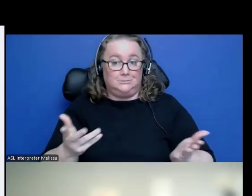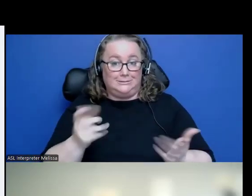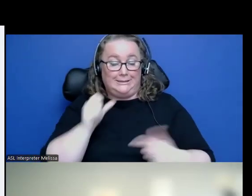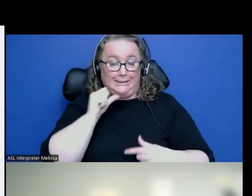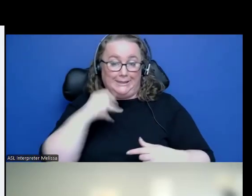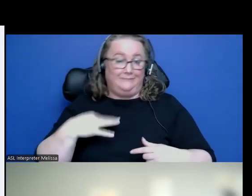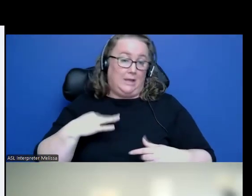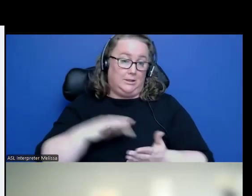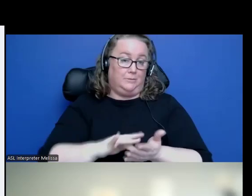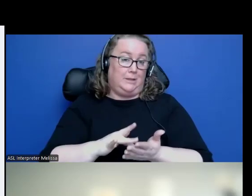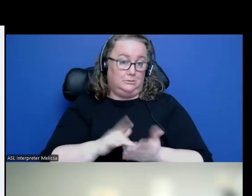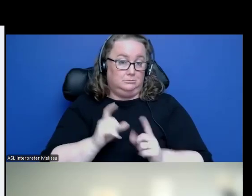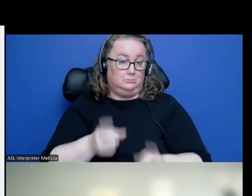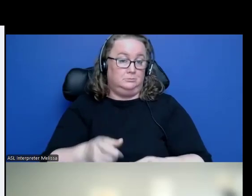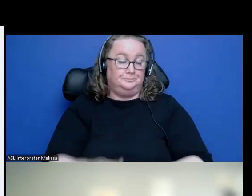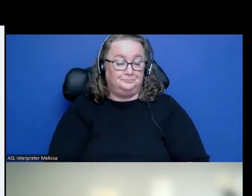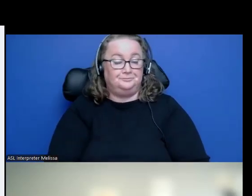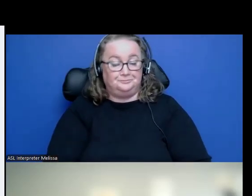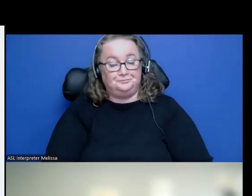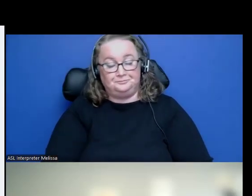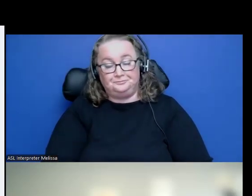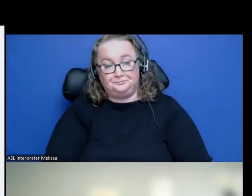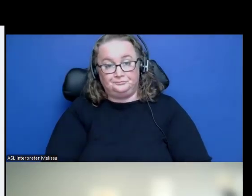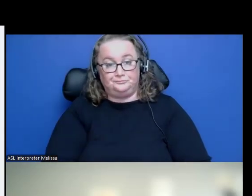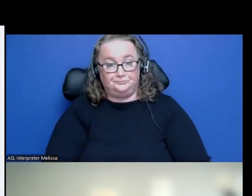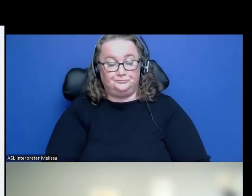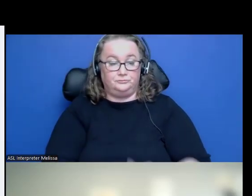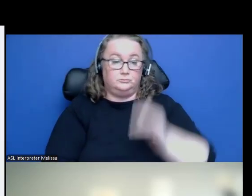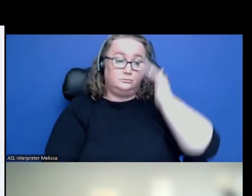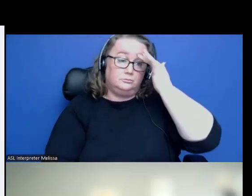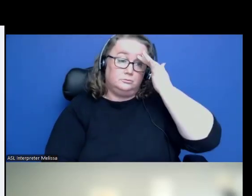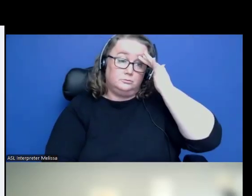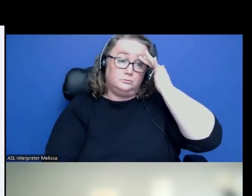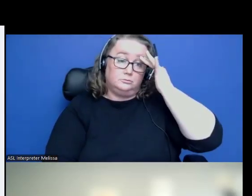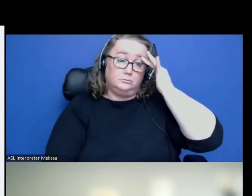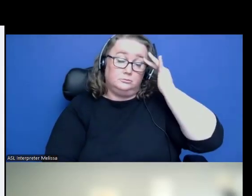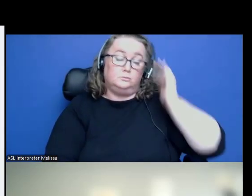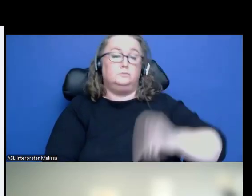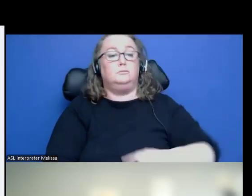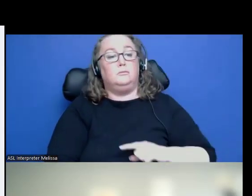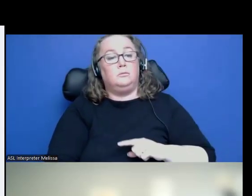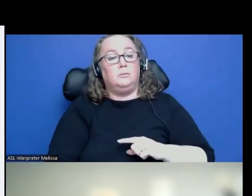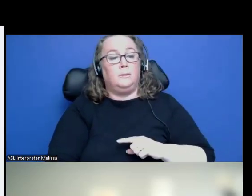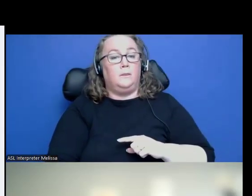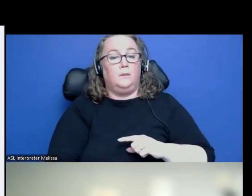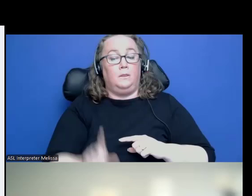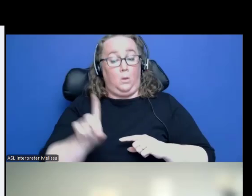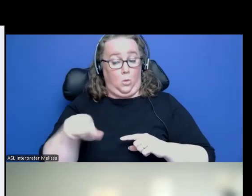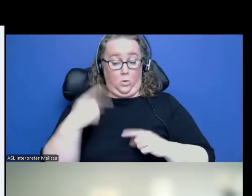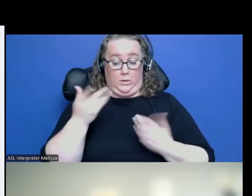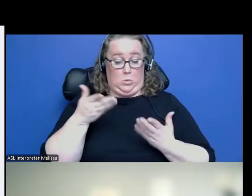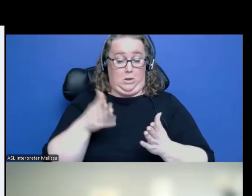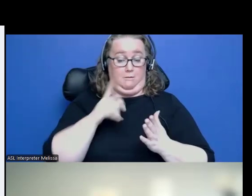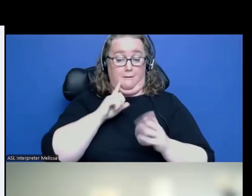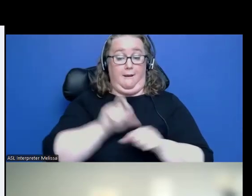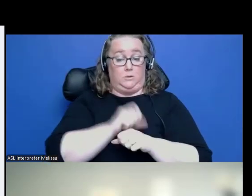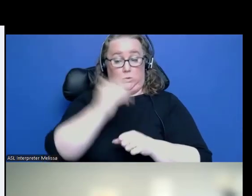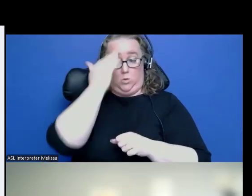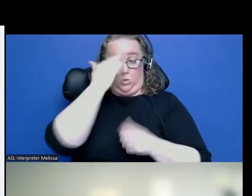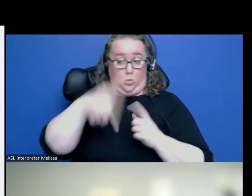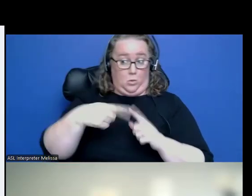involuntary medication administrations. The only way to find out when these are taking